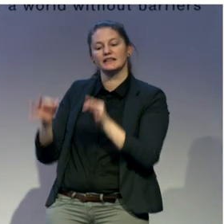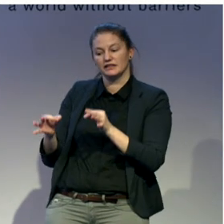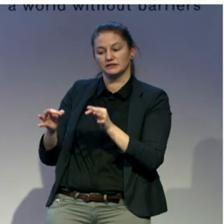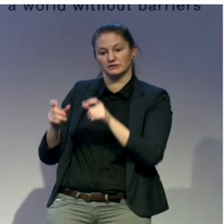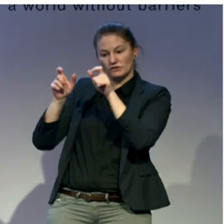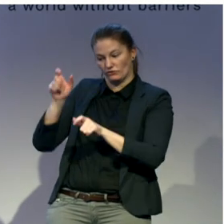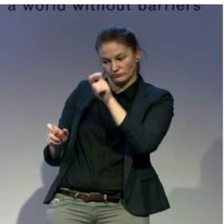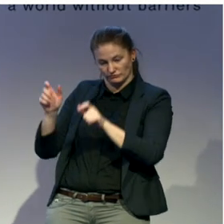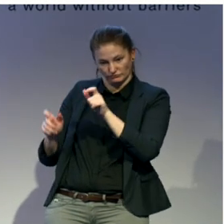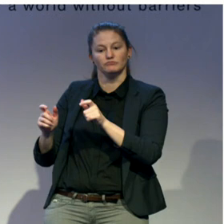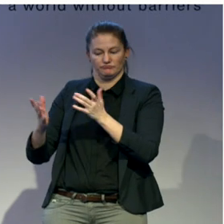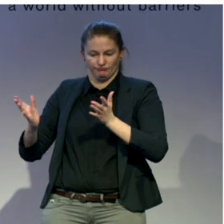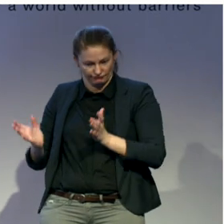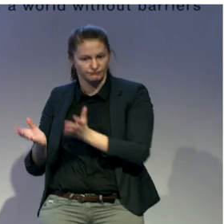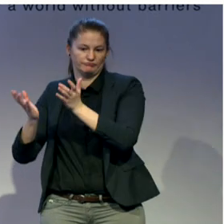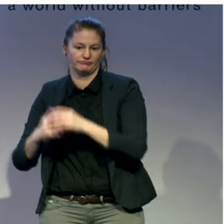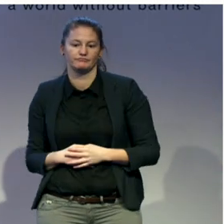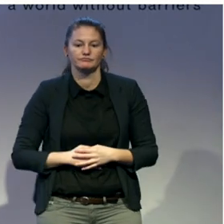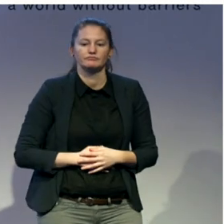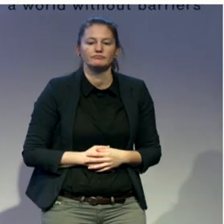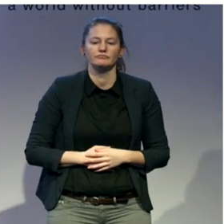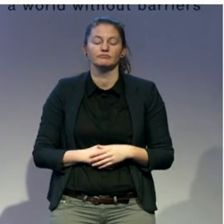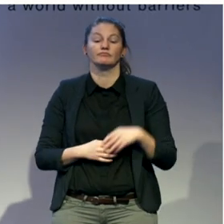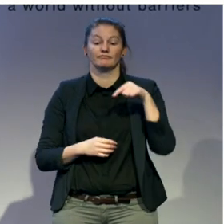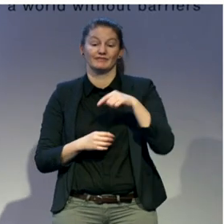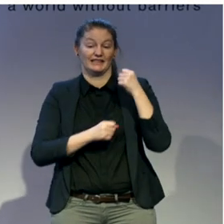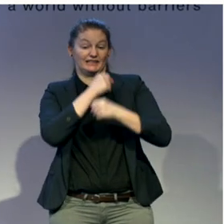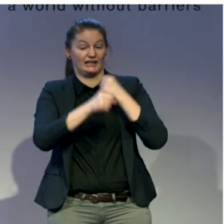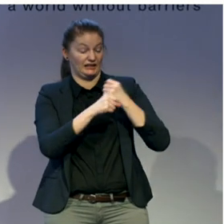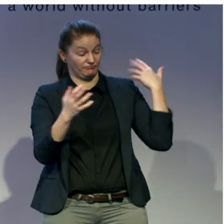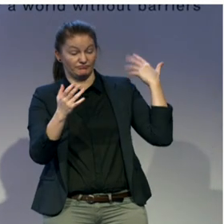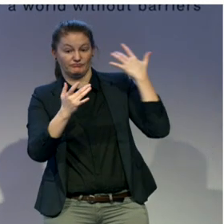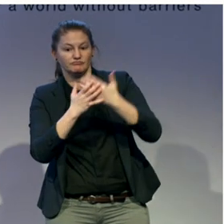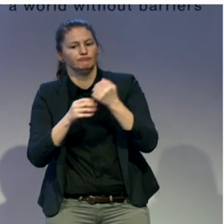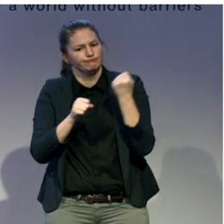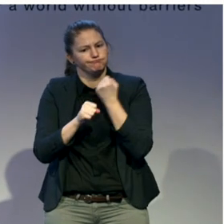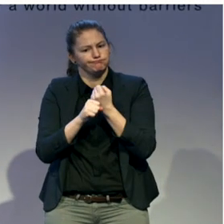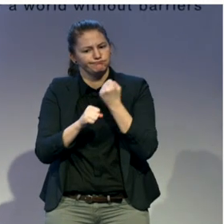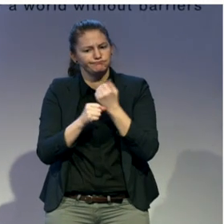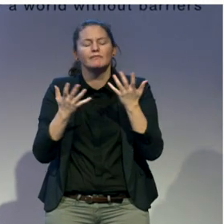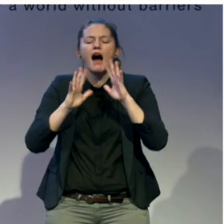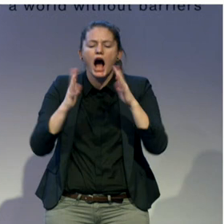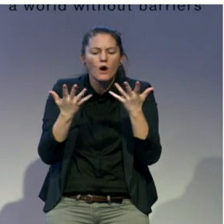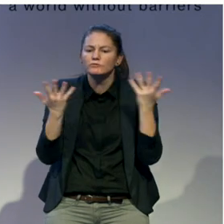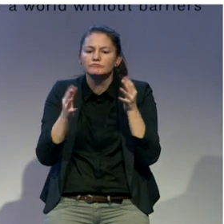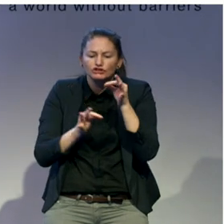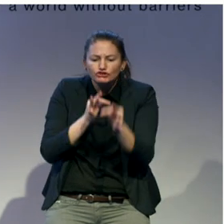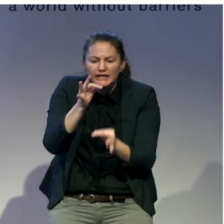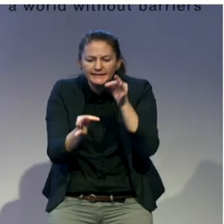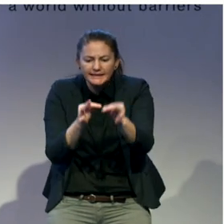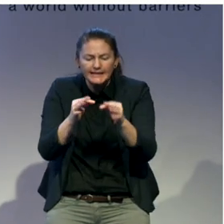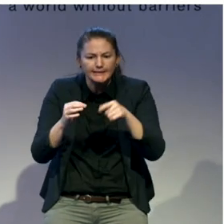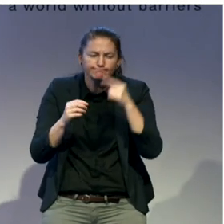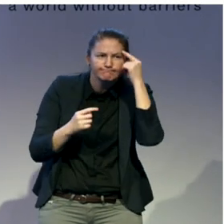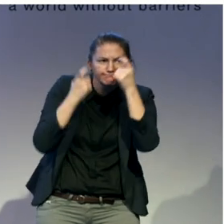the last 6 years. So first, we have empowered and we work training young leaders with